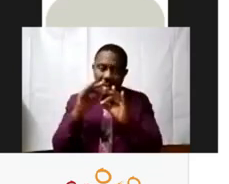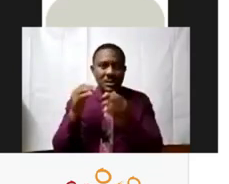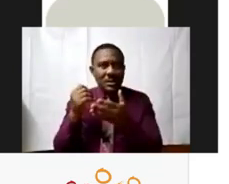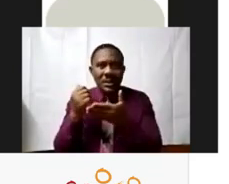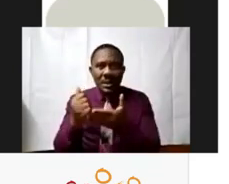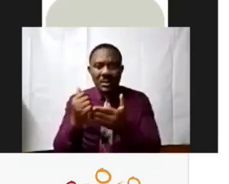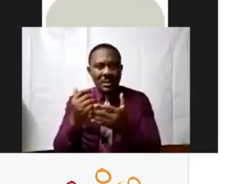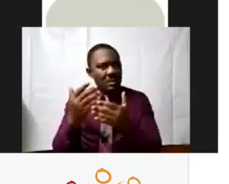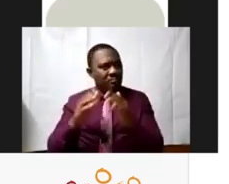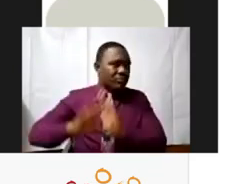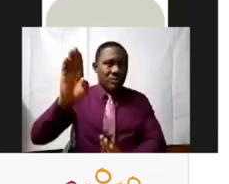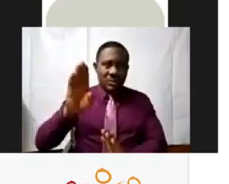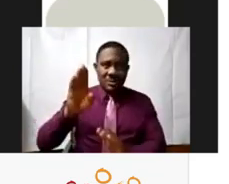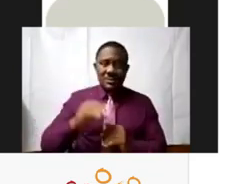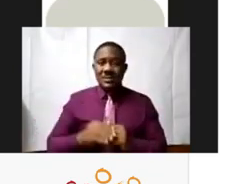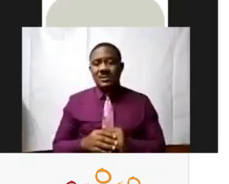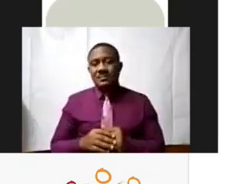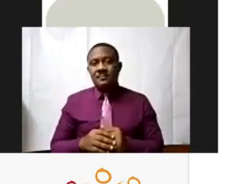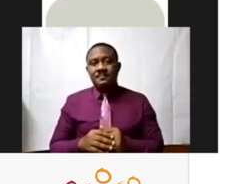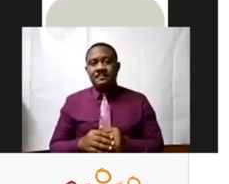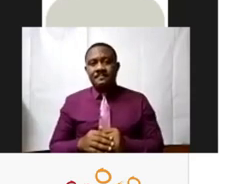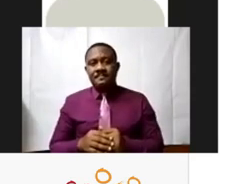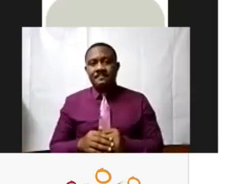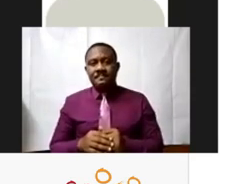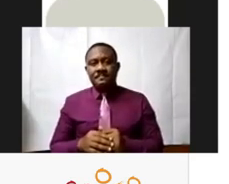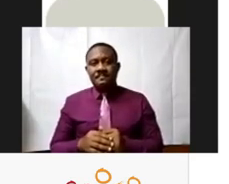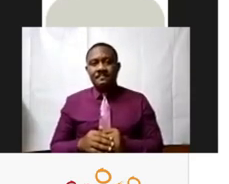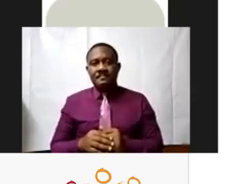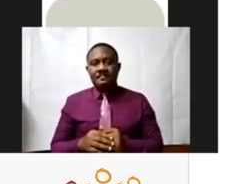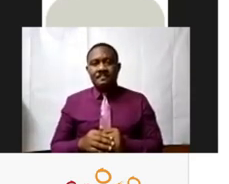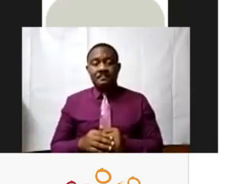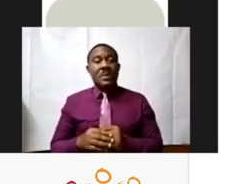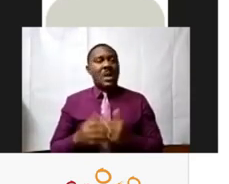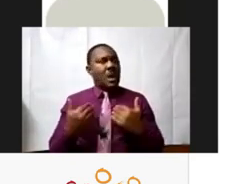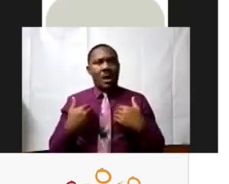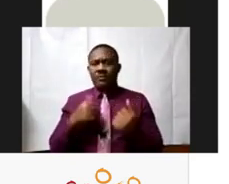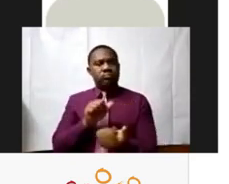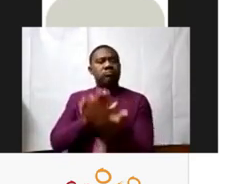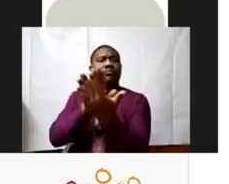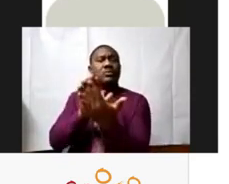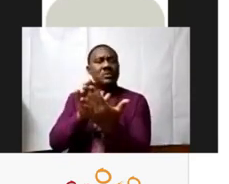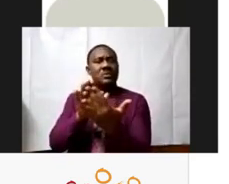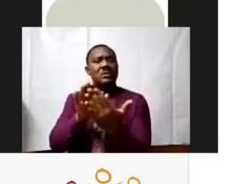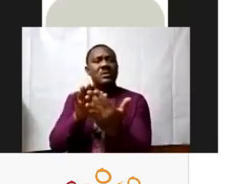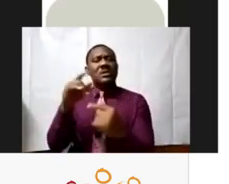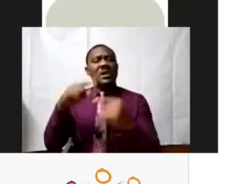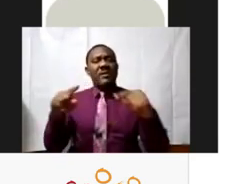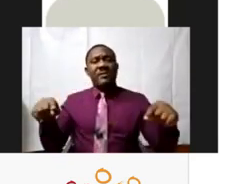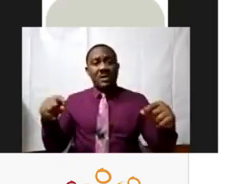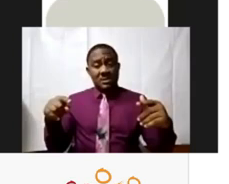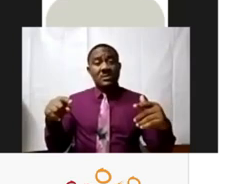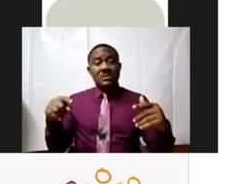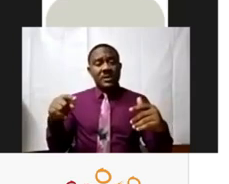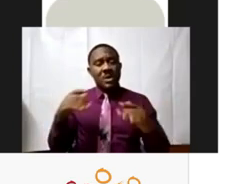improve communication skills. And we say the best programs are the one that begins early, when the brain